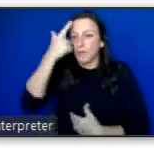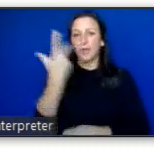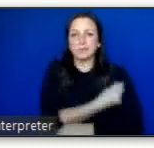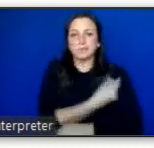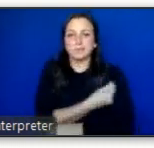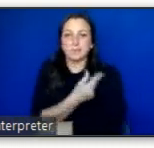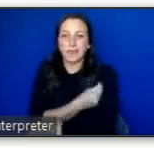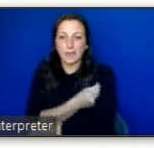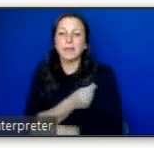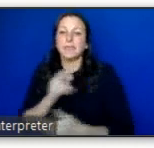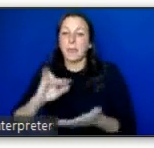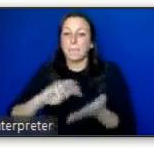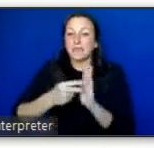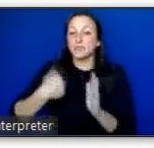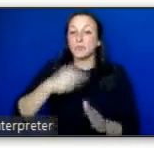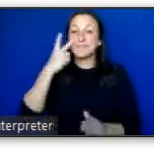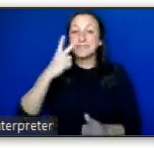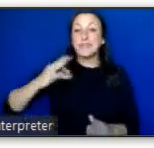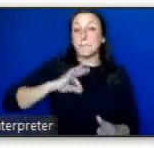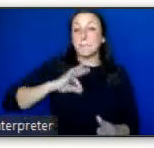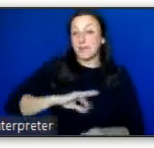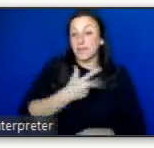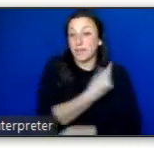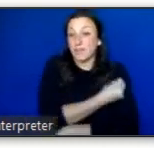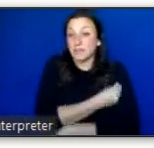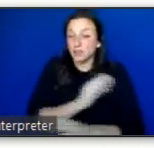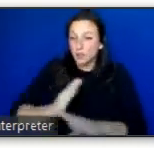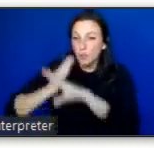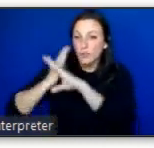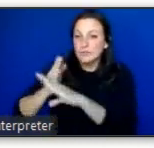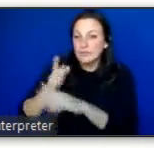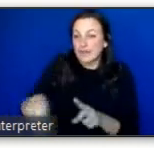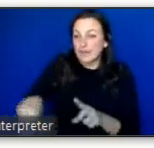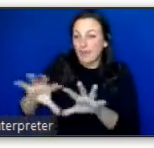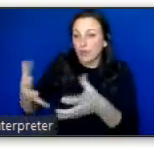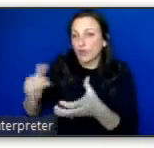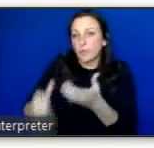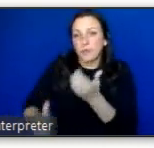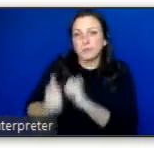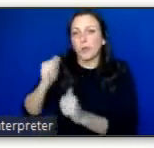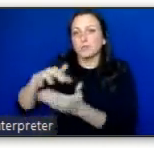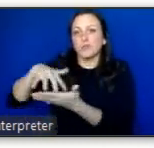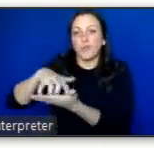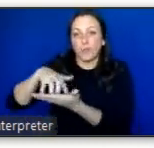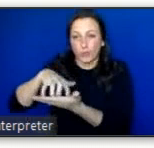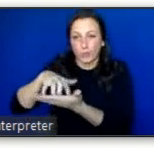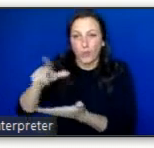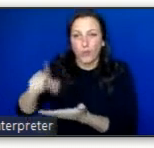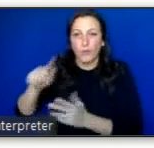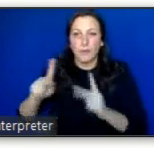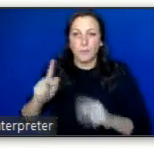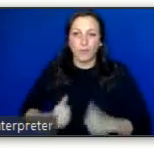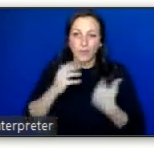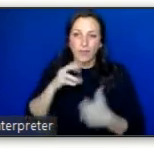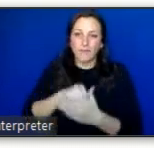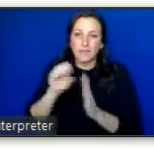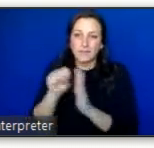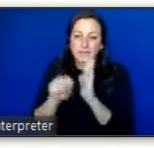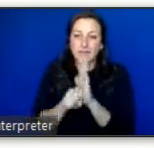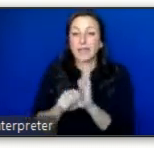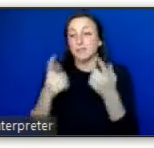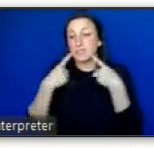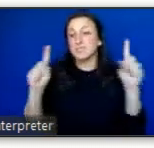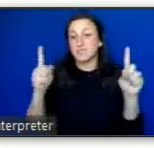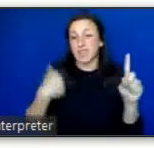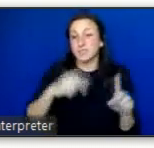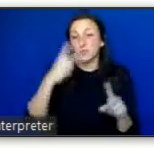of vaccines in really protecting our most vulnerable Coloradans. And so certainly a success that we are seeing, and we